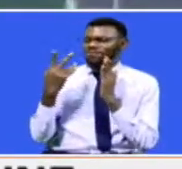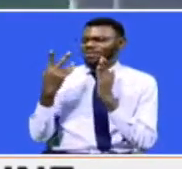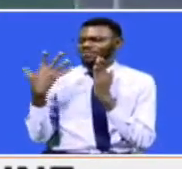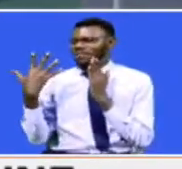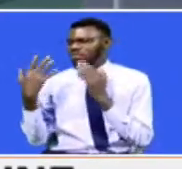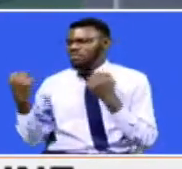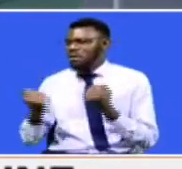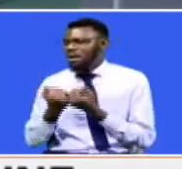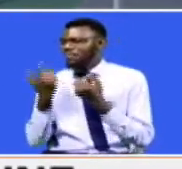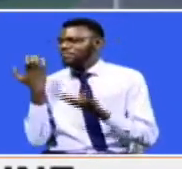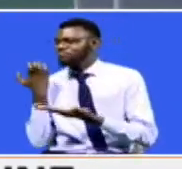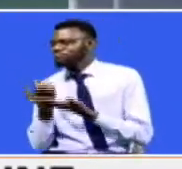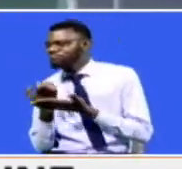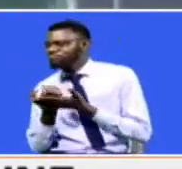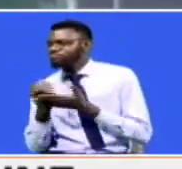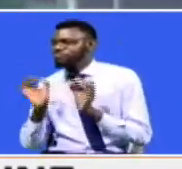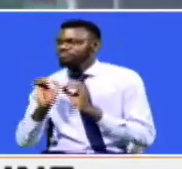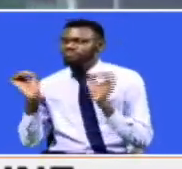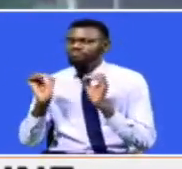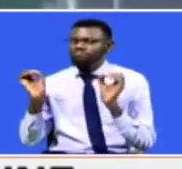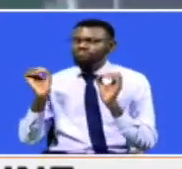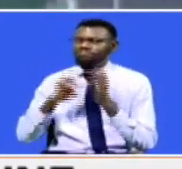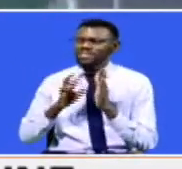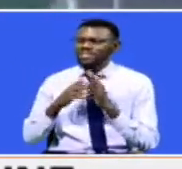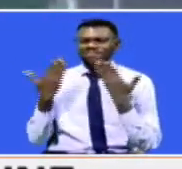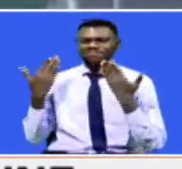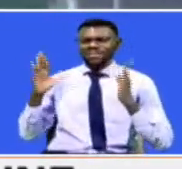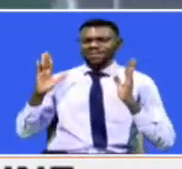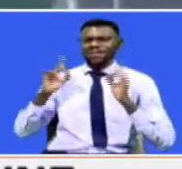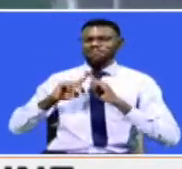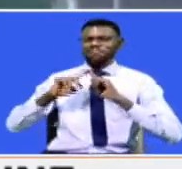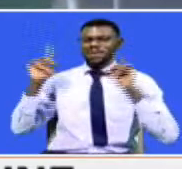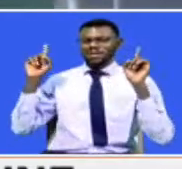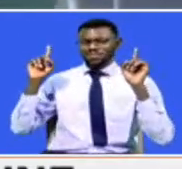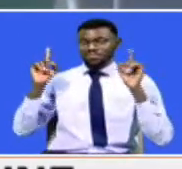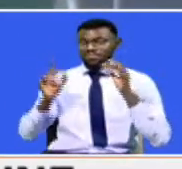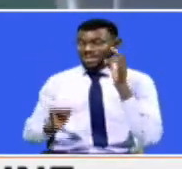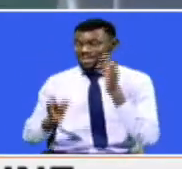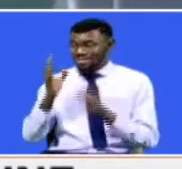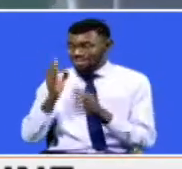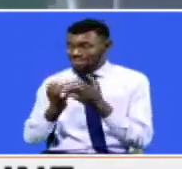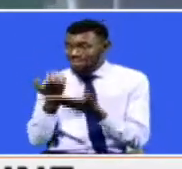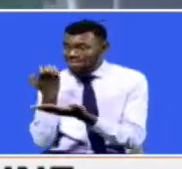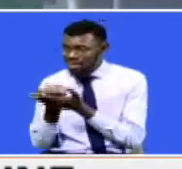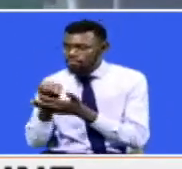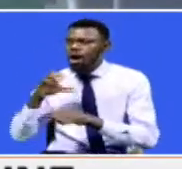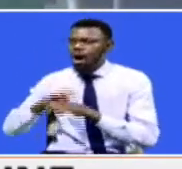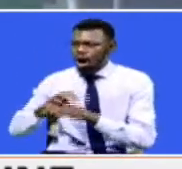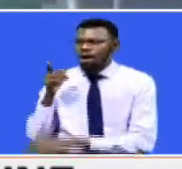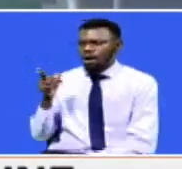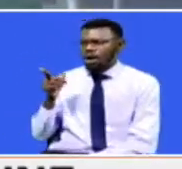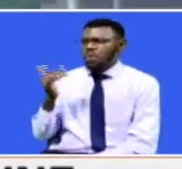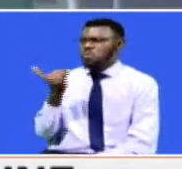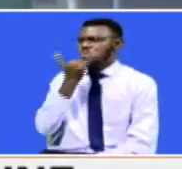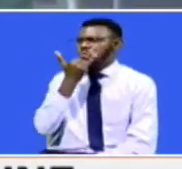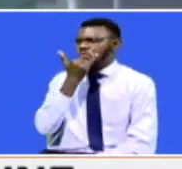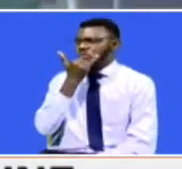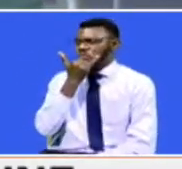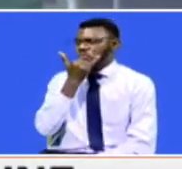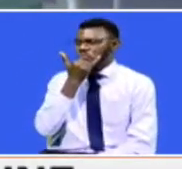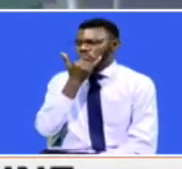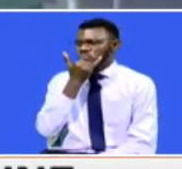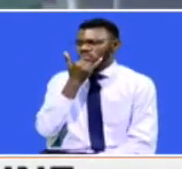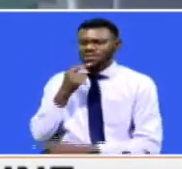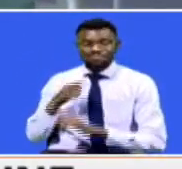they don't find anything substantive, it stops at that point. However, if they do find, which is very hard, if they do